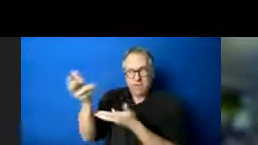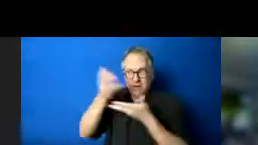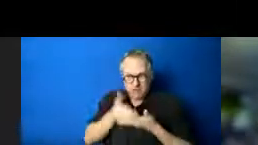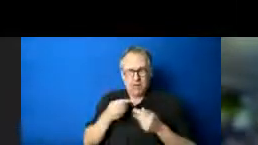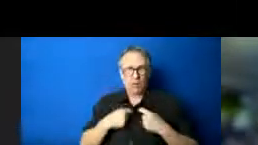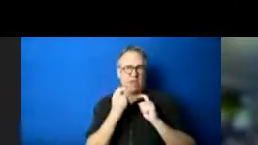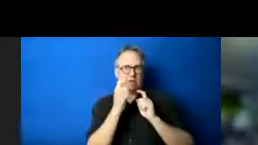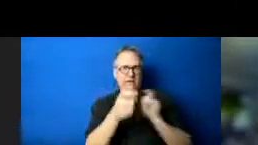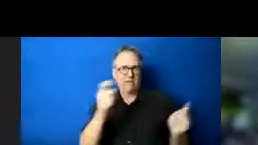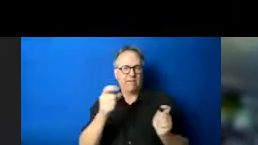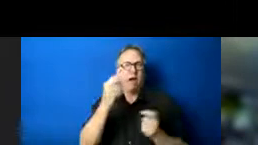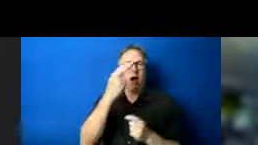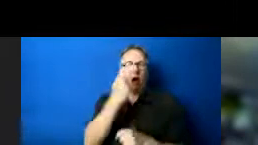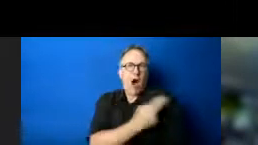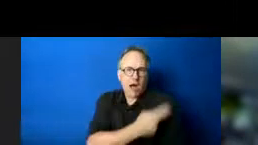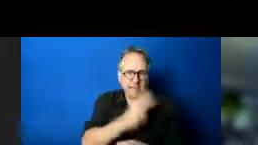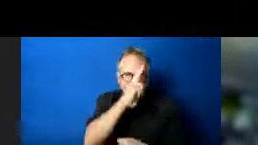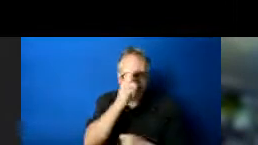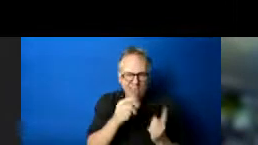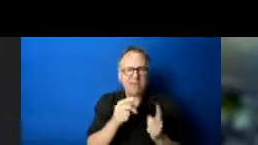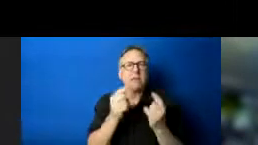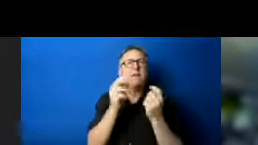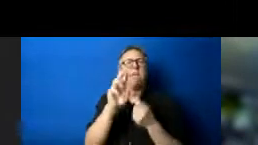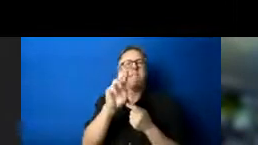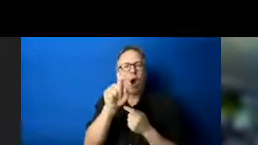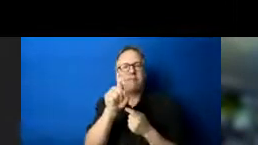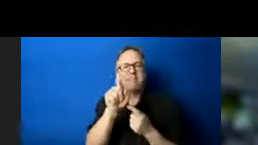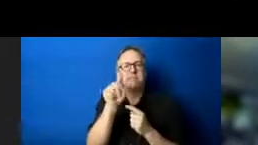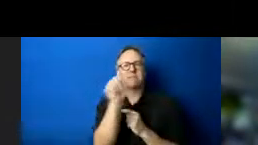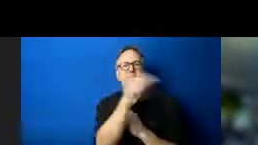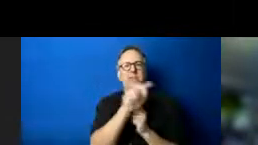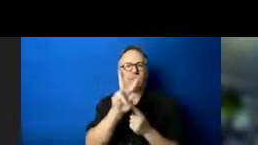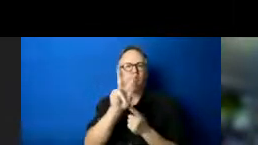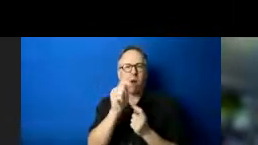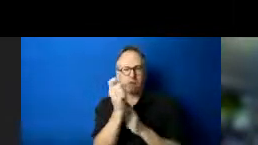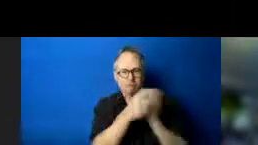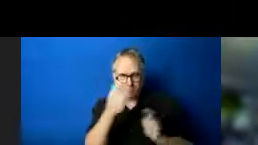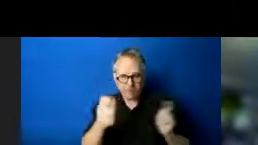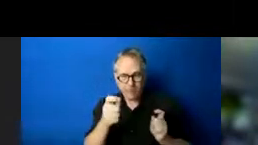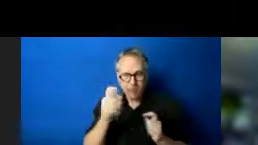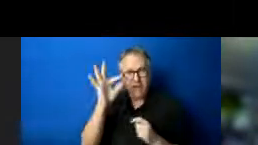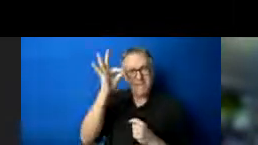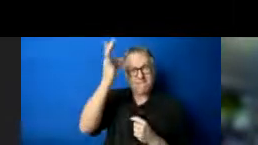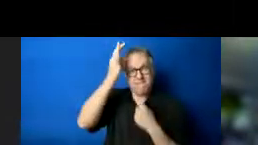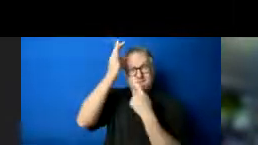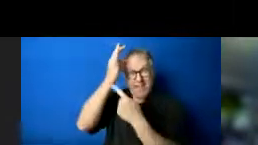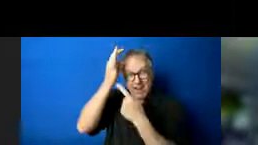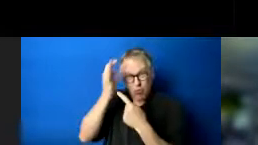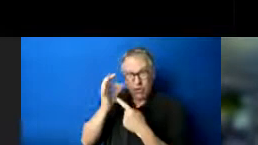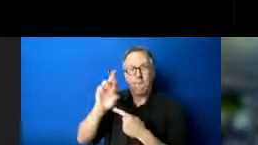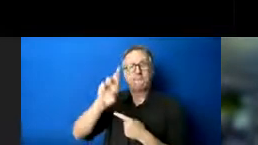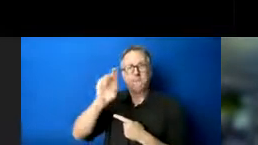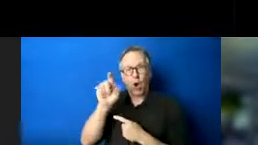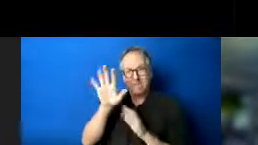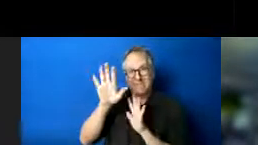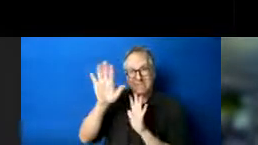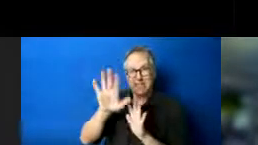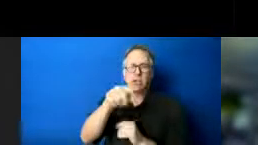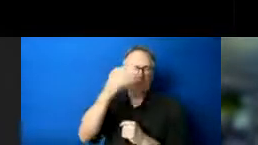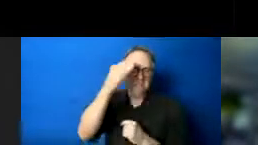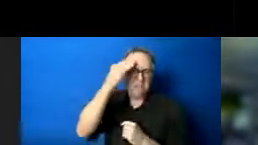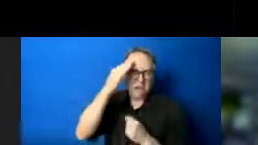to hospitals and independent pharmacies in Vermont. The federal retail pharmacies, you might be more familiar